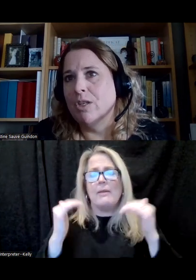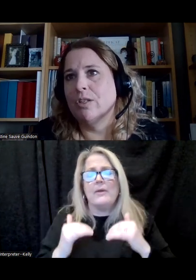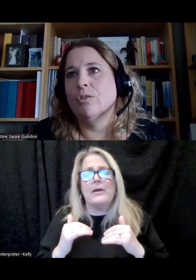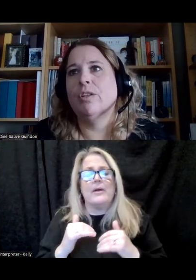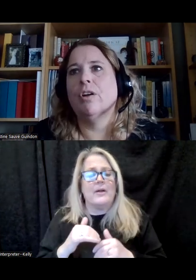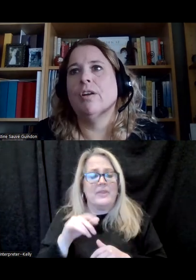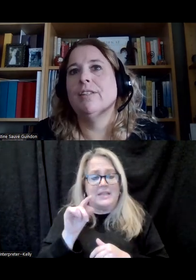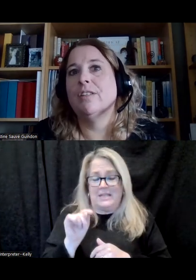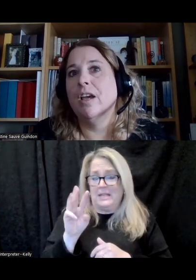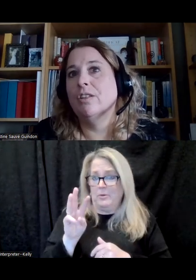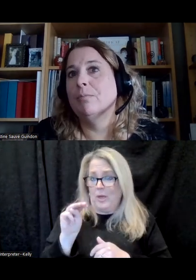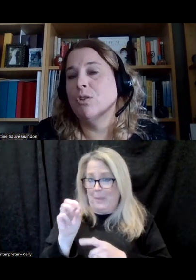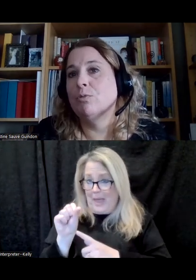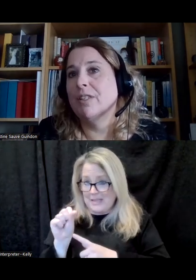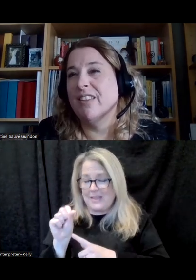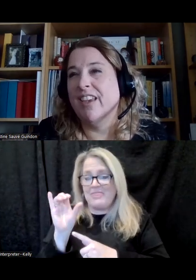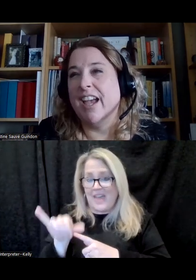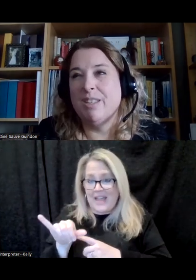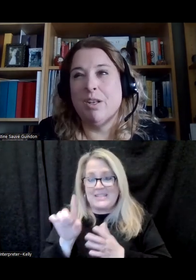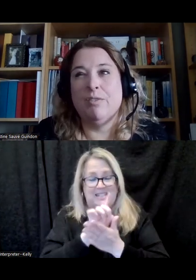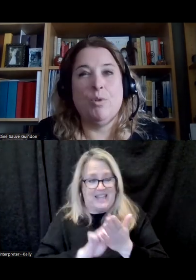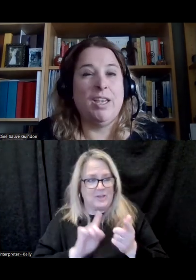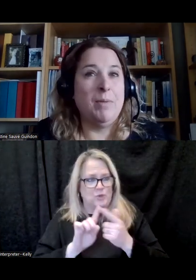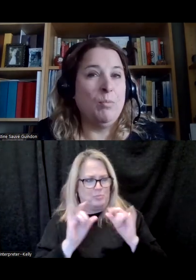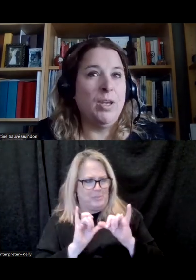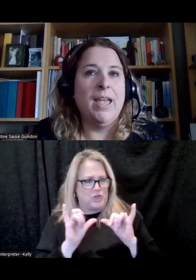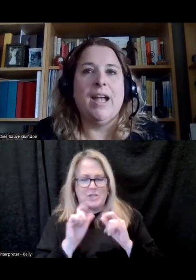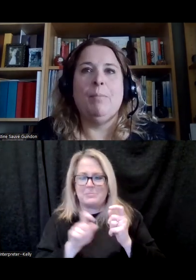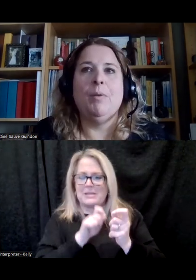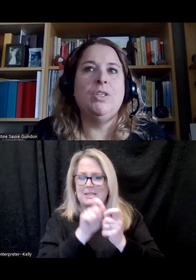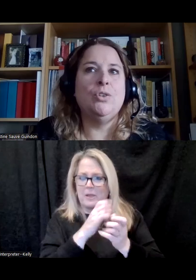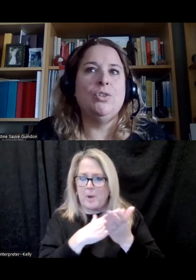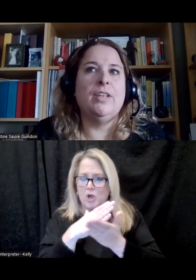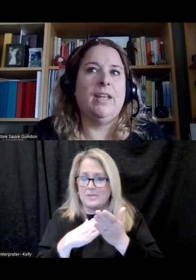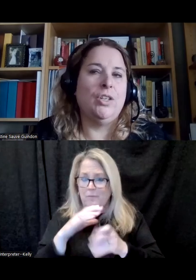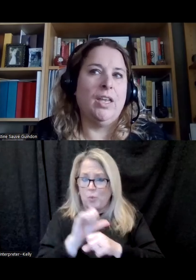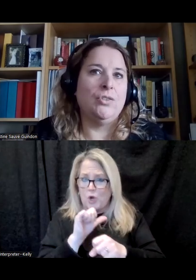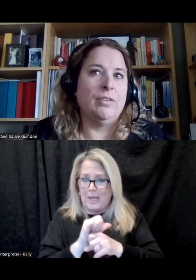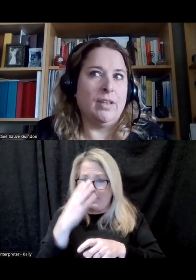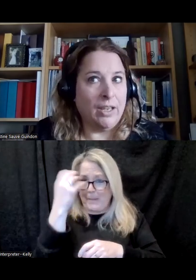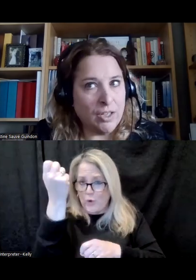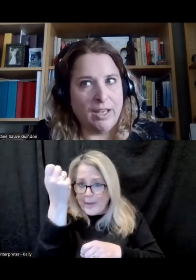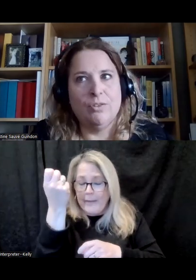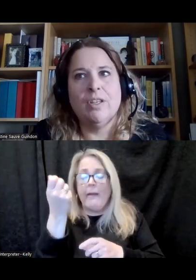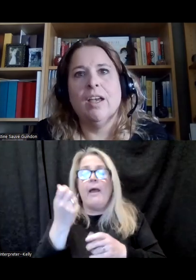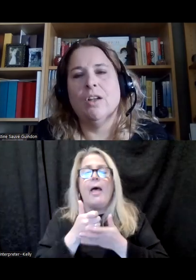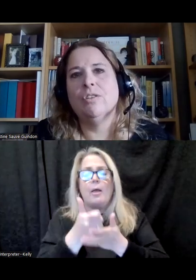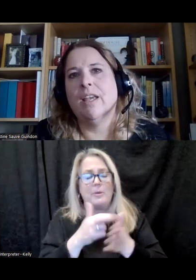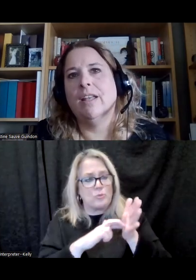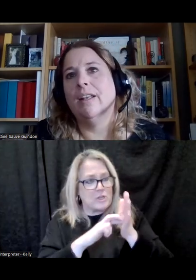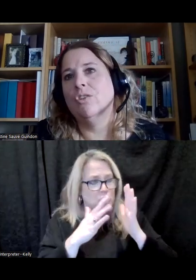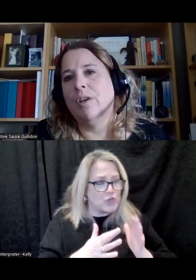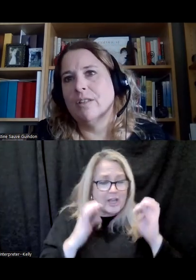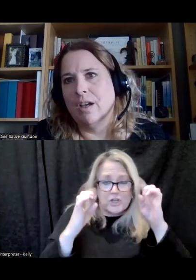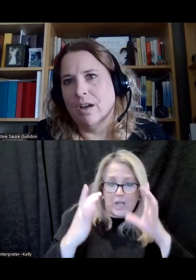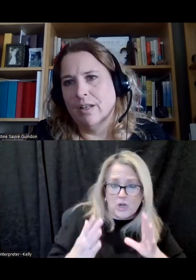scale mentioned earlier are designed to measure specific aspects of working memory, helping researchers and educators